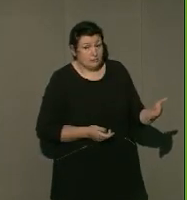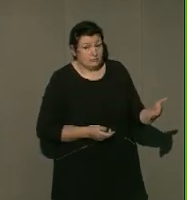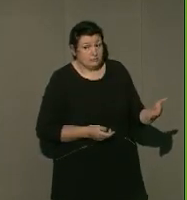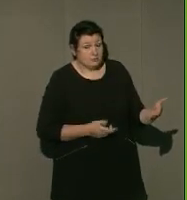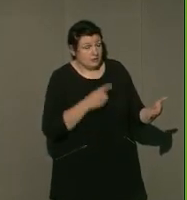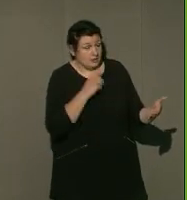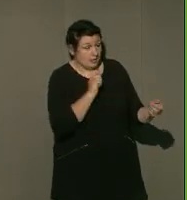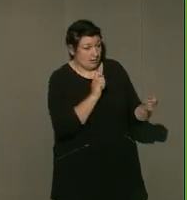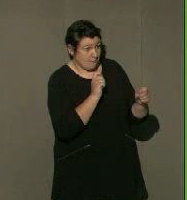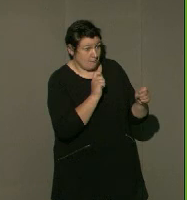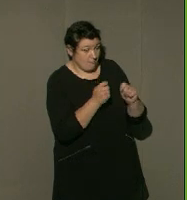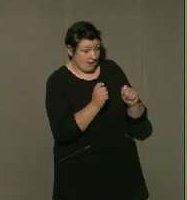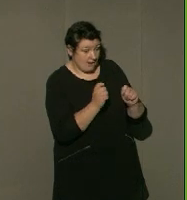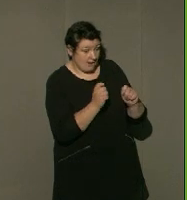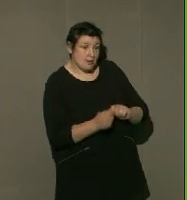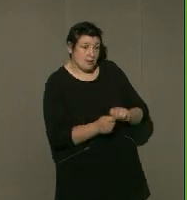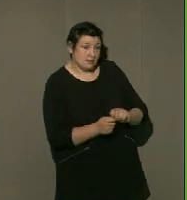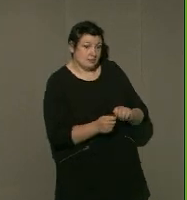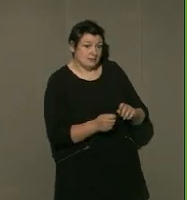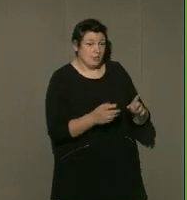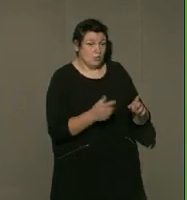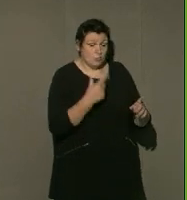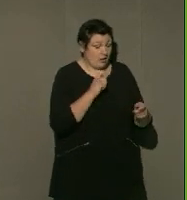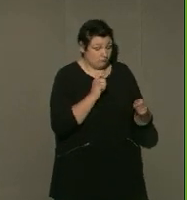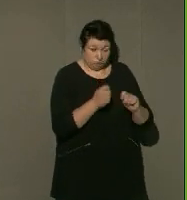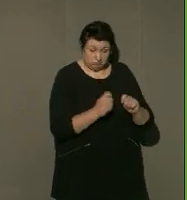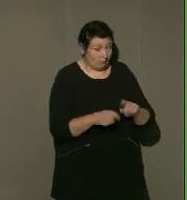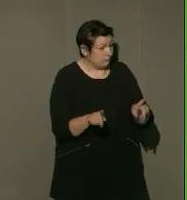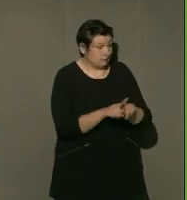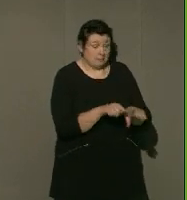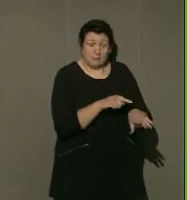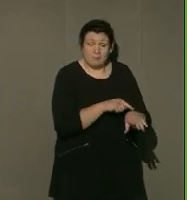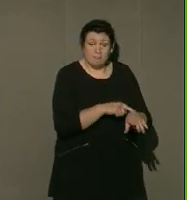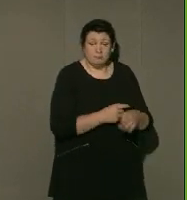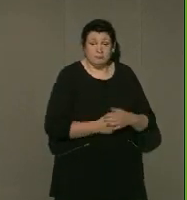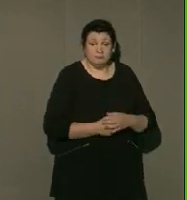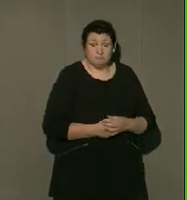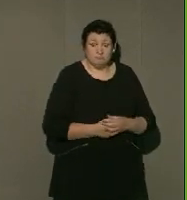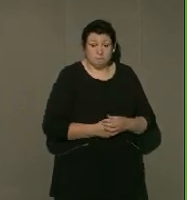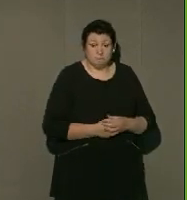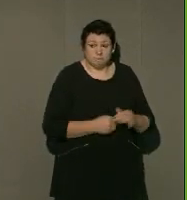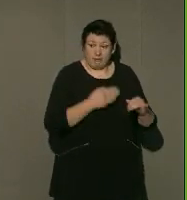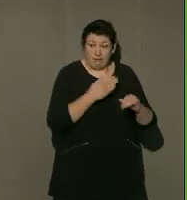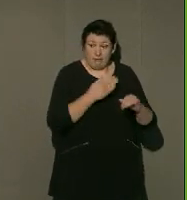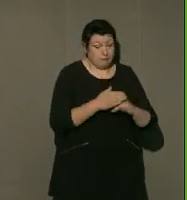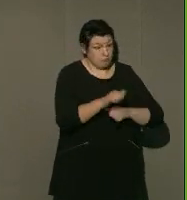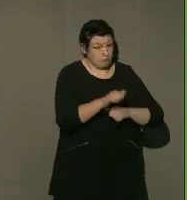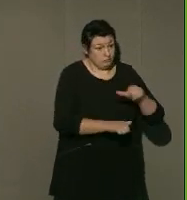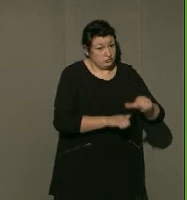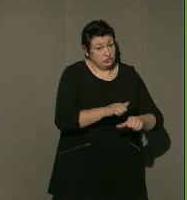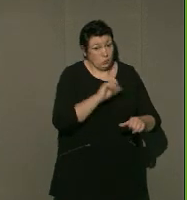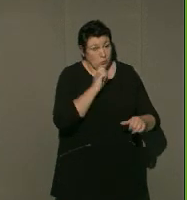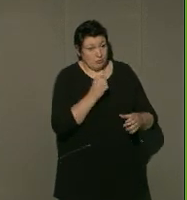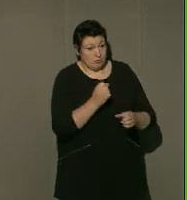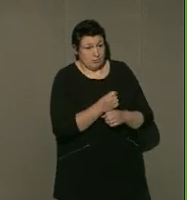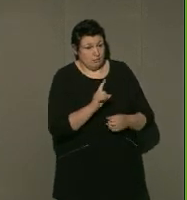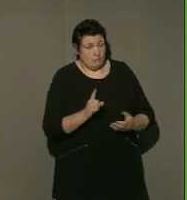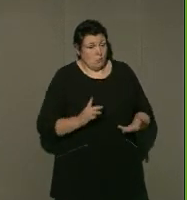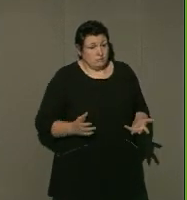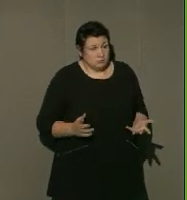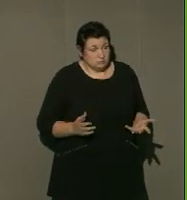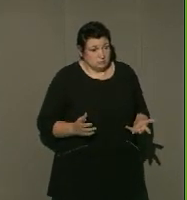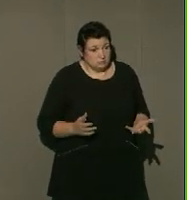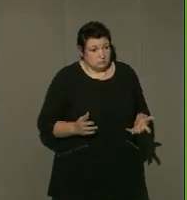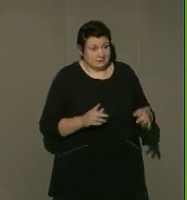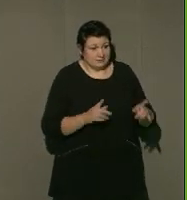by amendment, and amending it as we go. At the end of that procedure, we will then be faced with